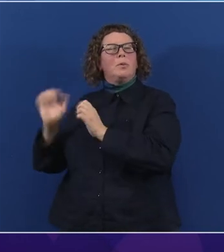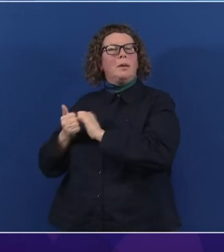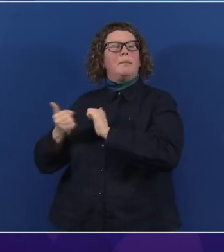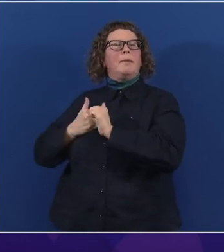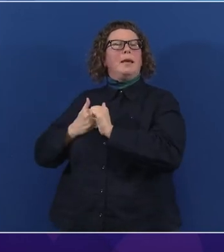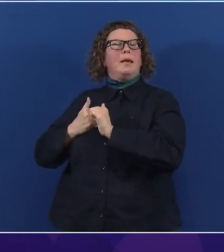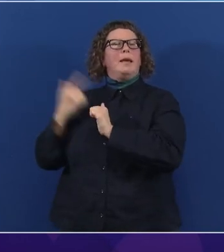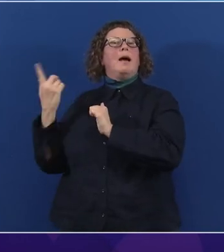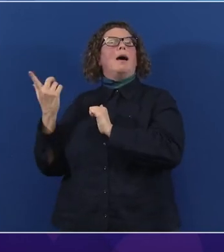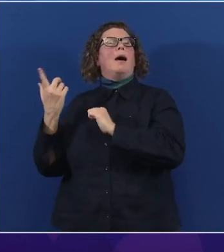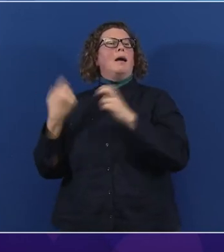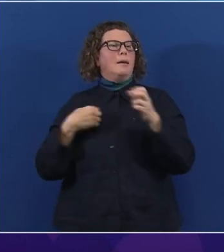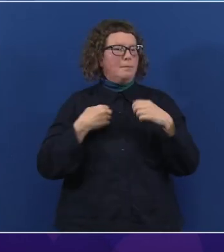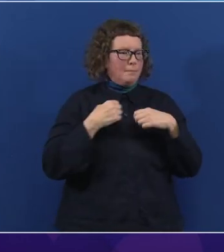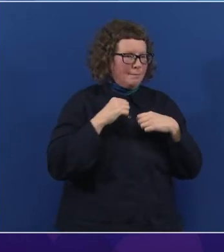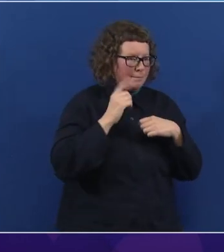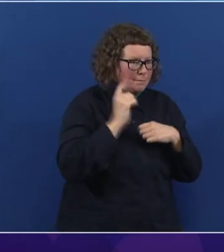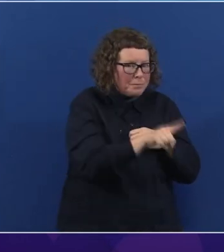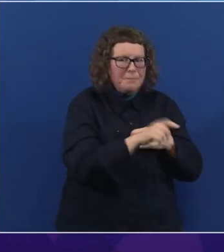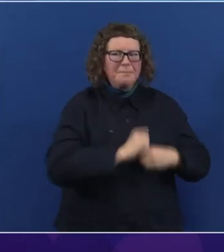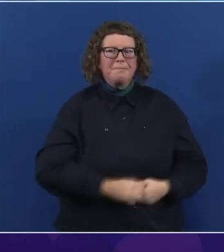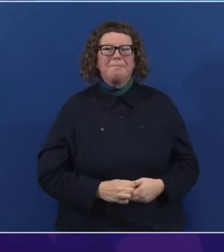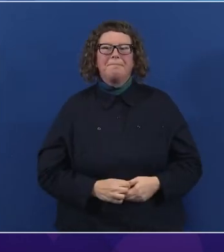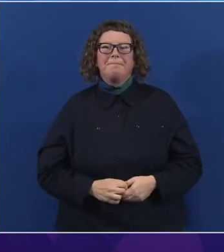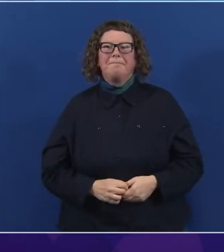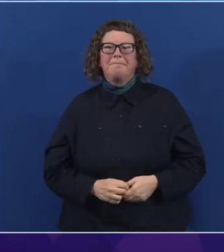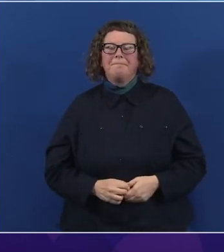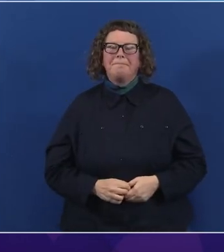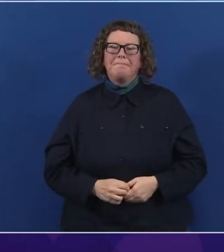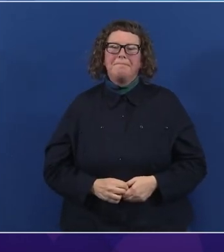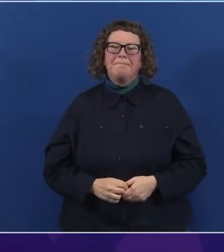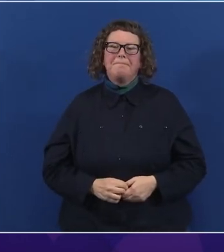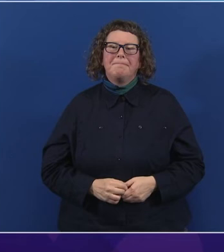me. And I get